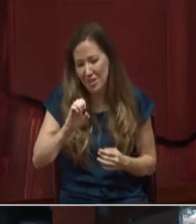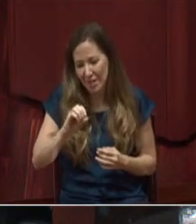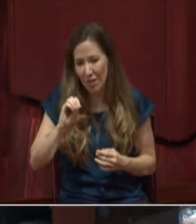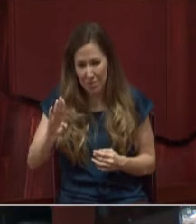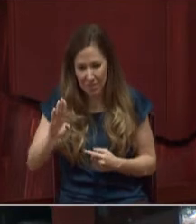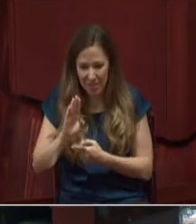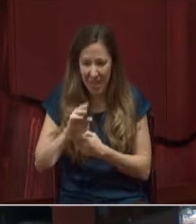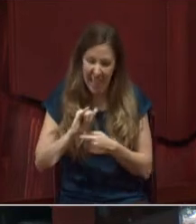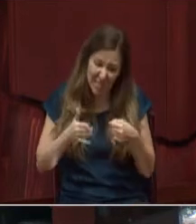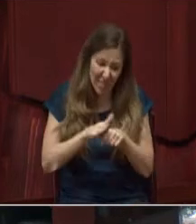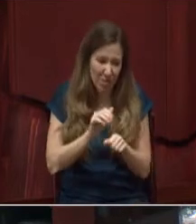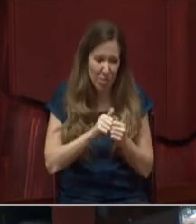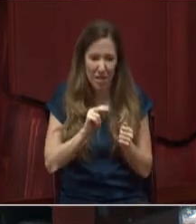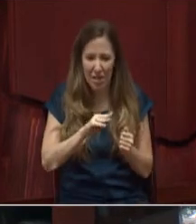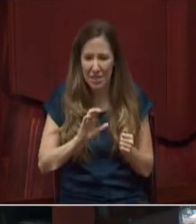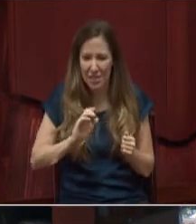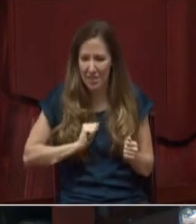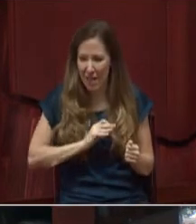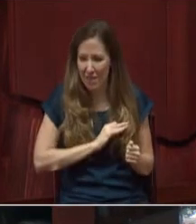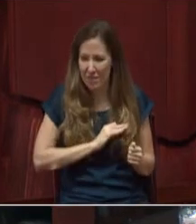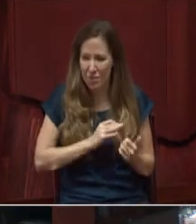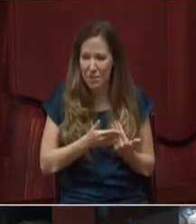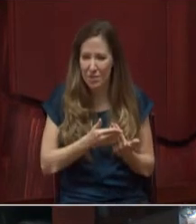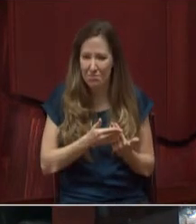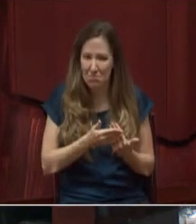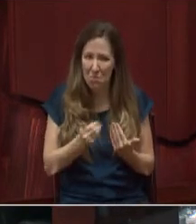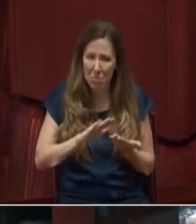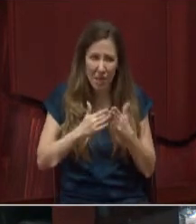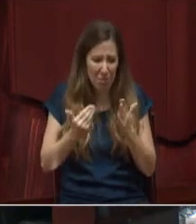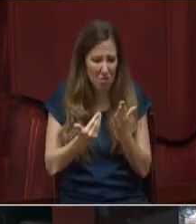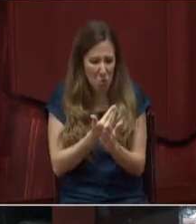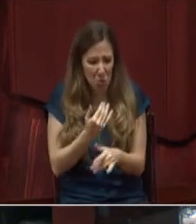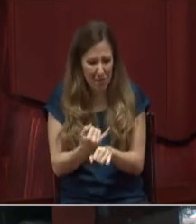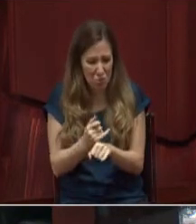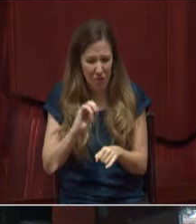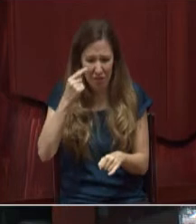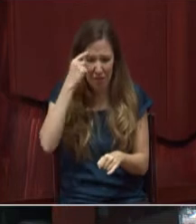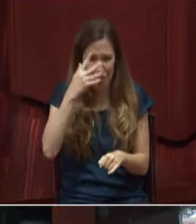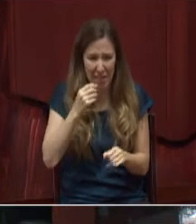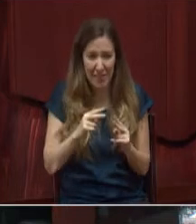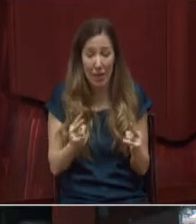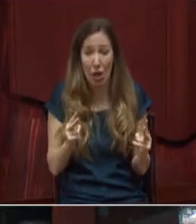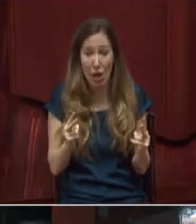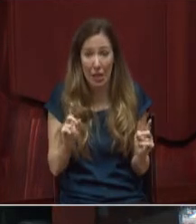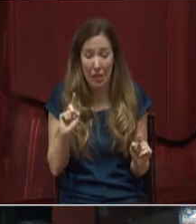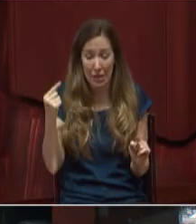NSC staff. So it's become another institution of government. And it's very bureaucratic,